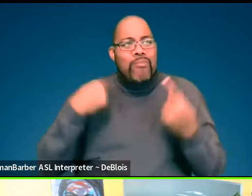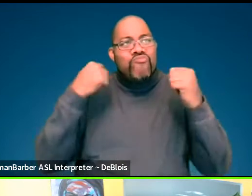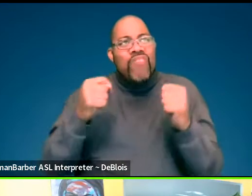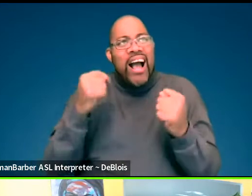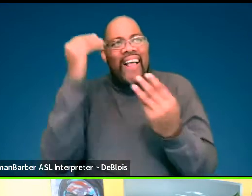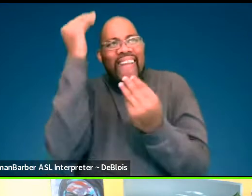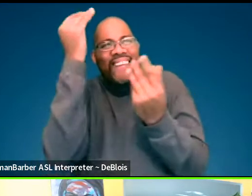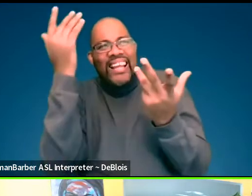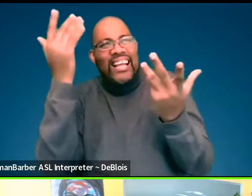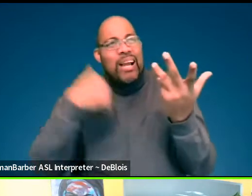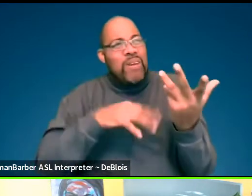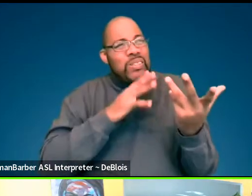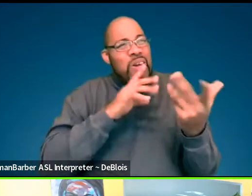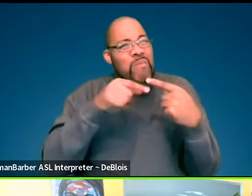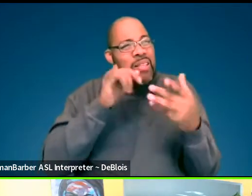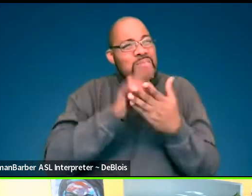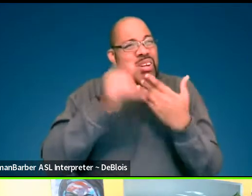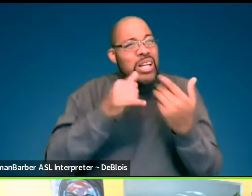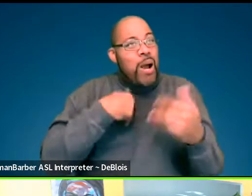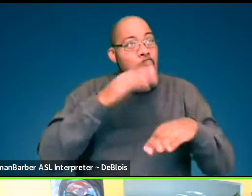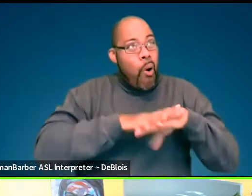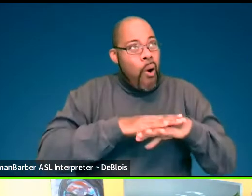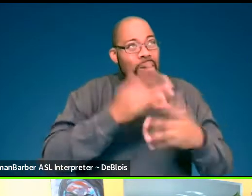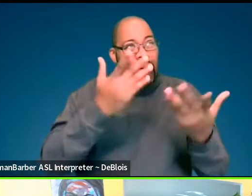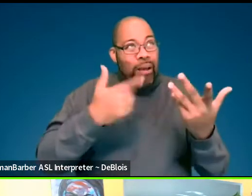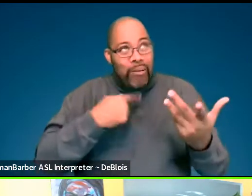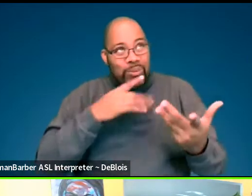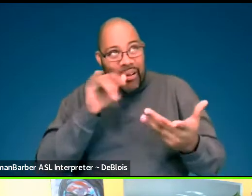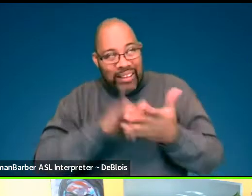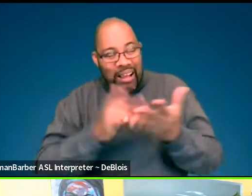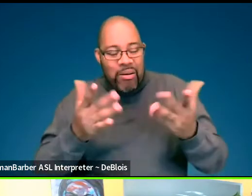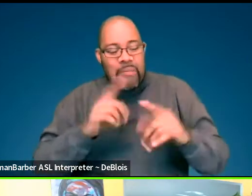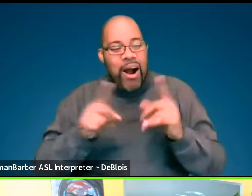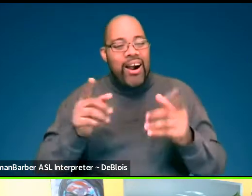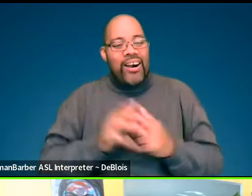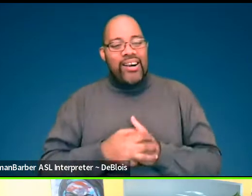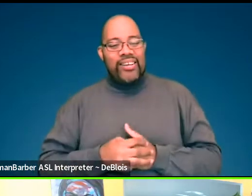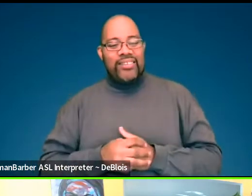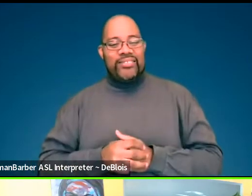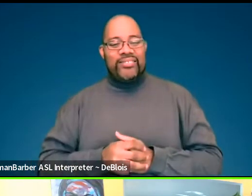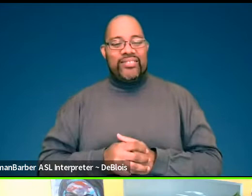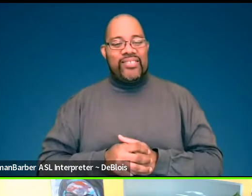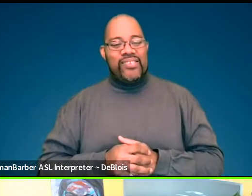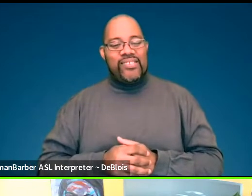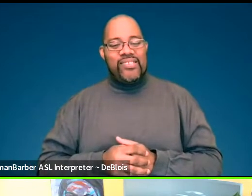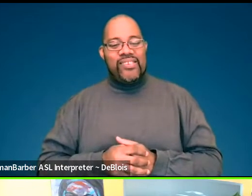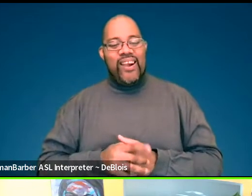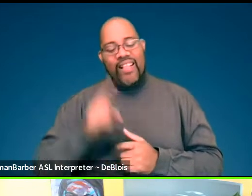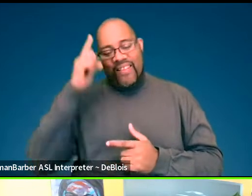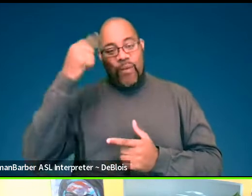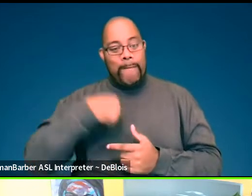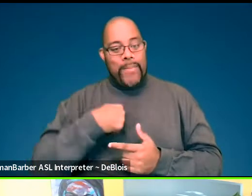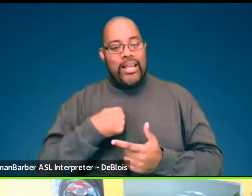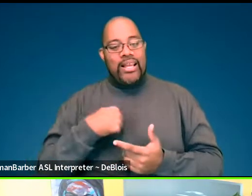think. I'm like, am I talking about the project I'm on? I might be, but like I